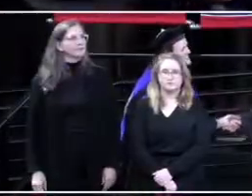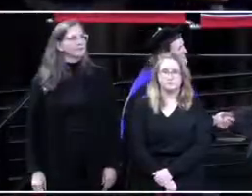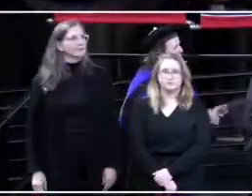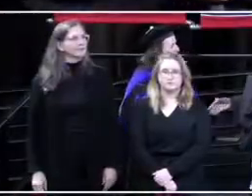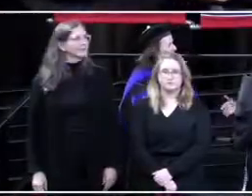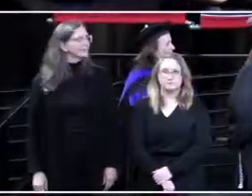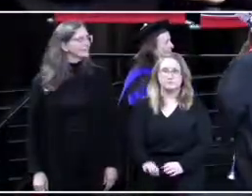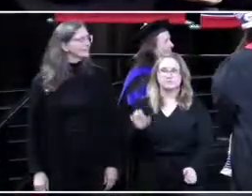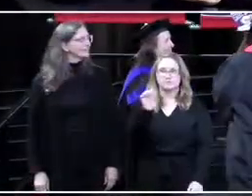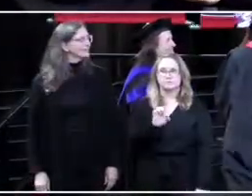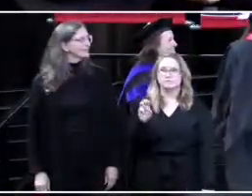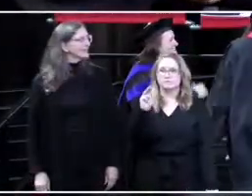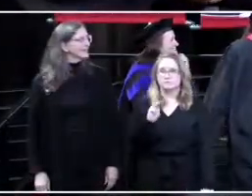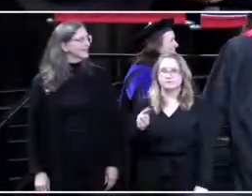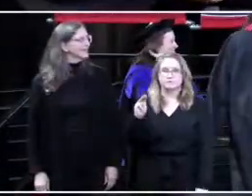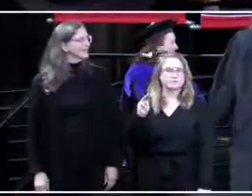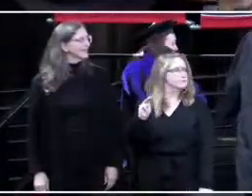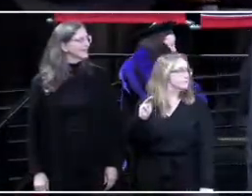Elizabeth Mackenzie Roy.